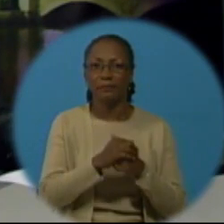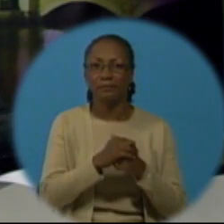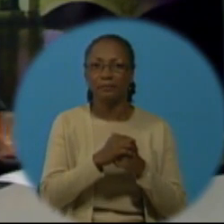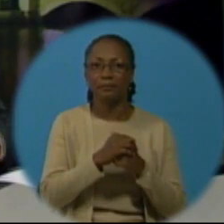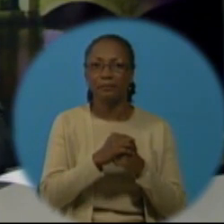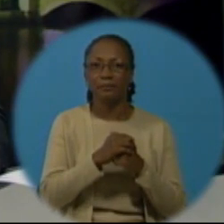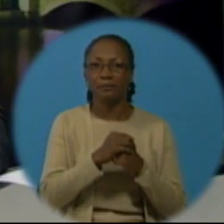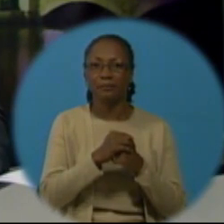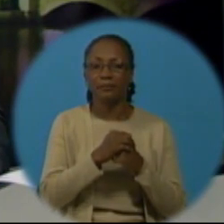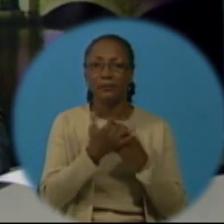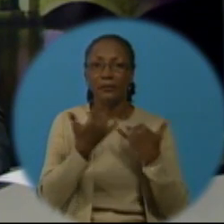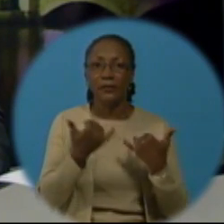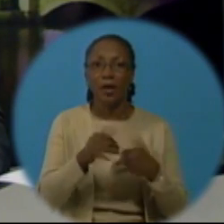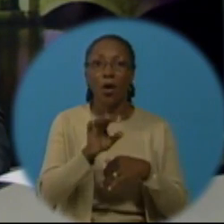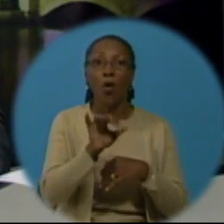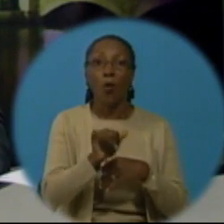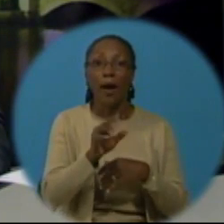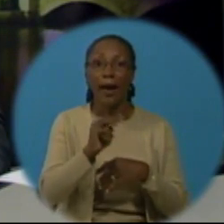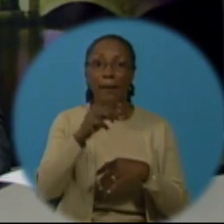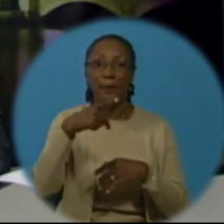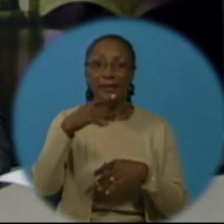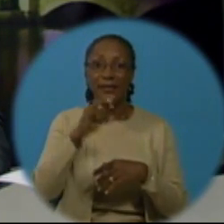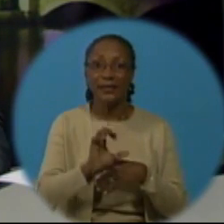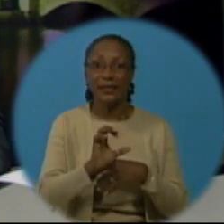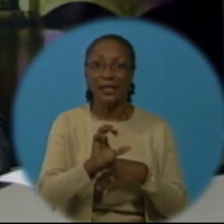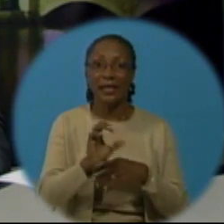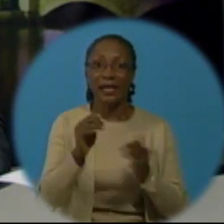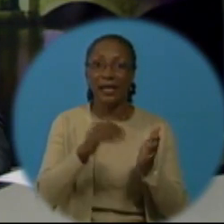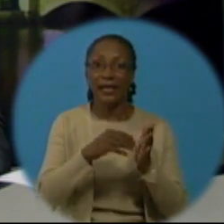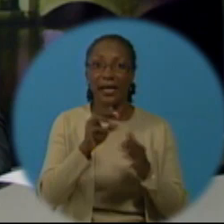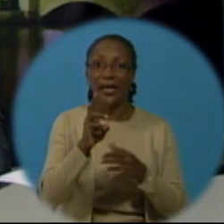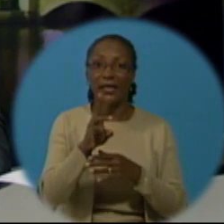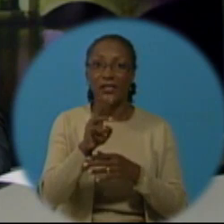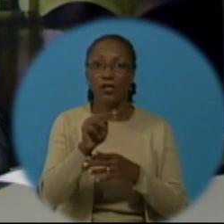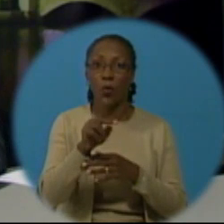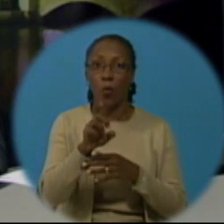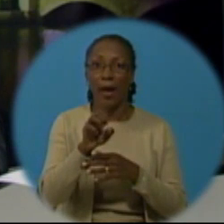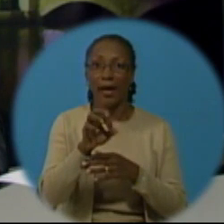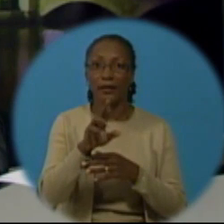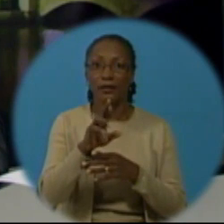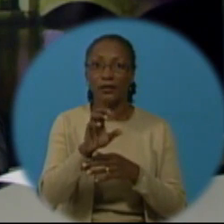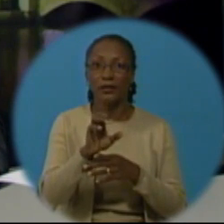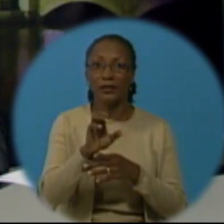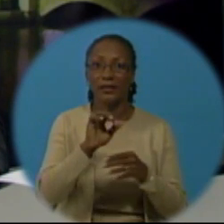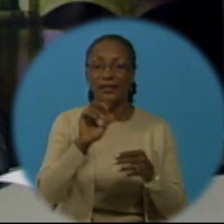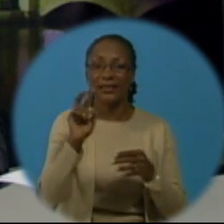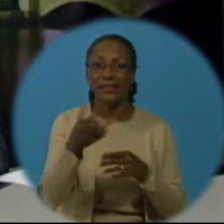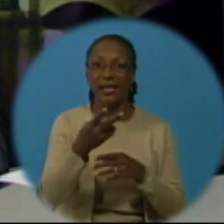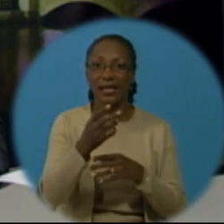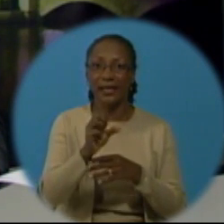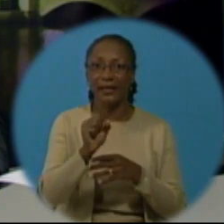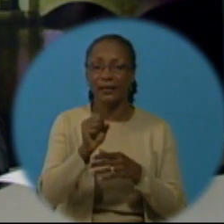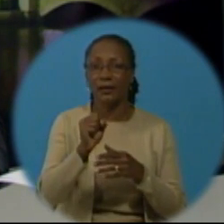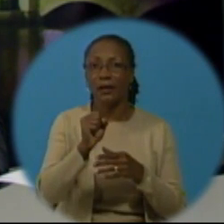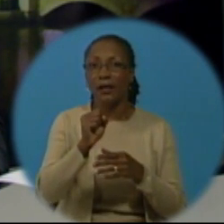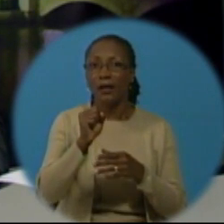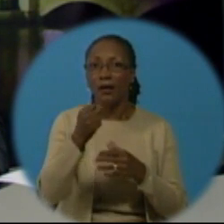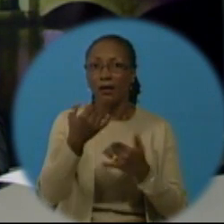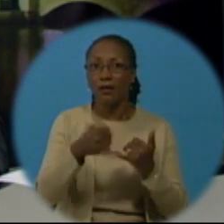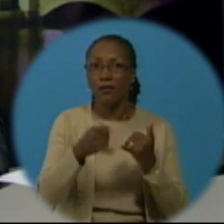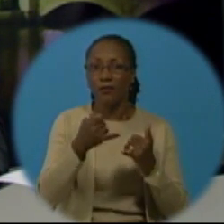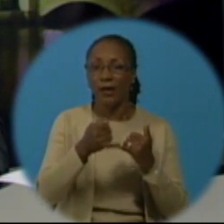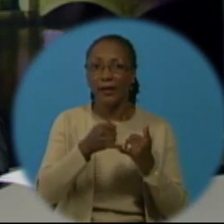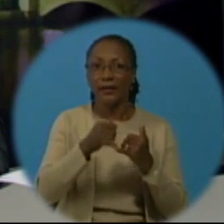Well, it's going to be YMPC versus Counterpoint Wanderers in the second semifinal of the Sagico General BCA T20.